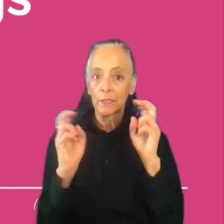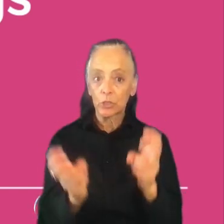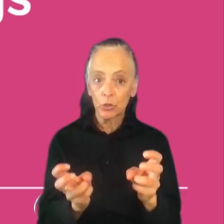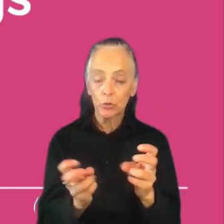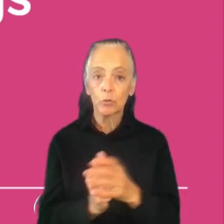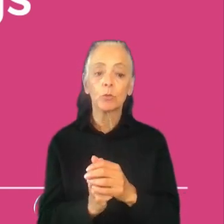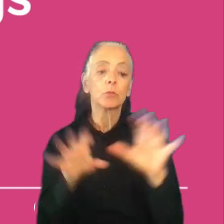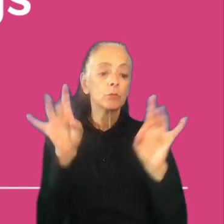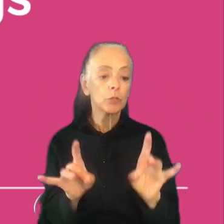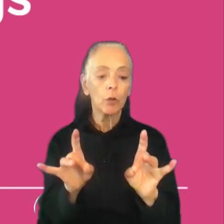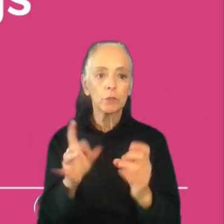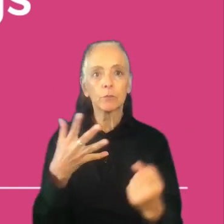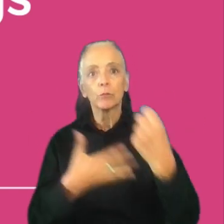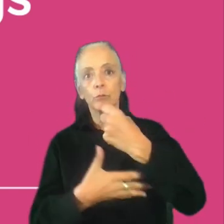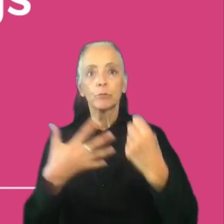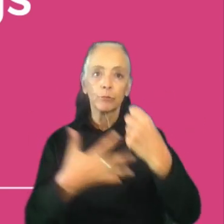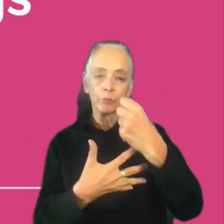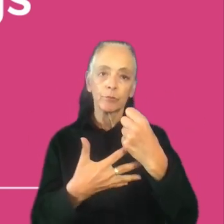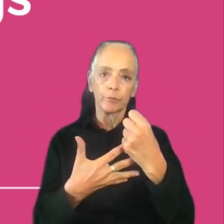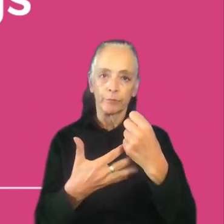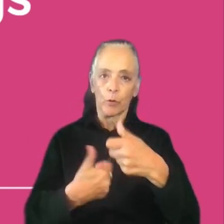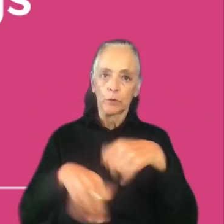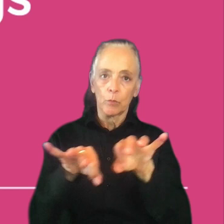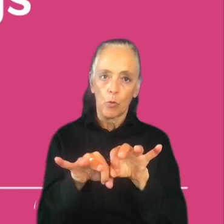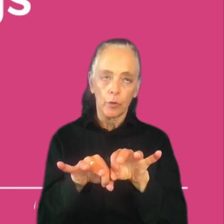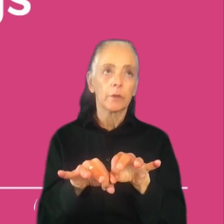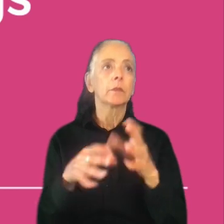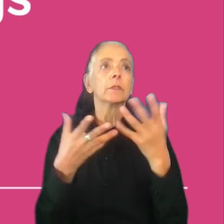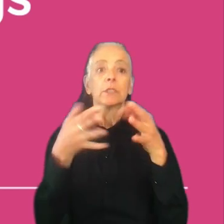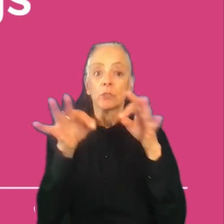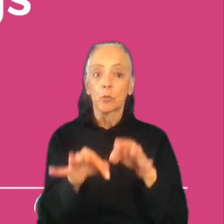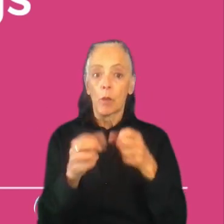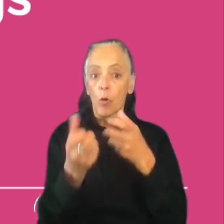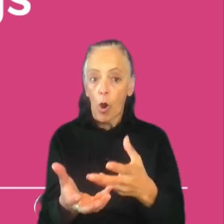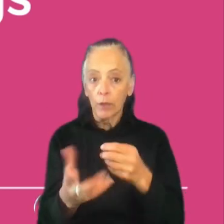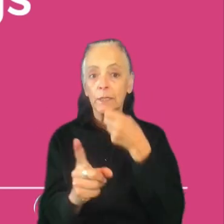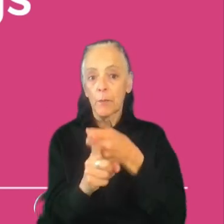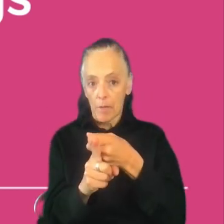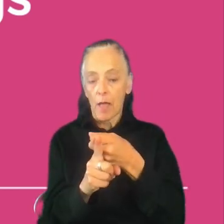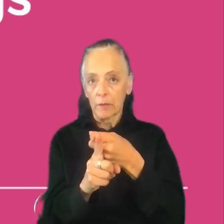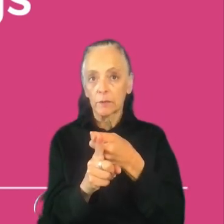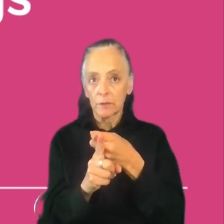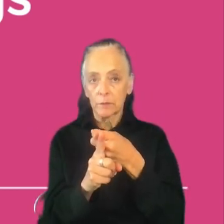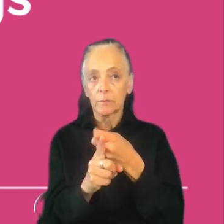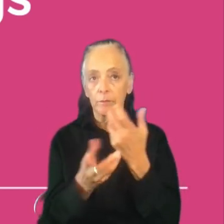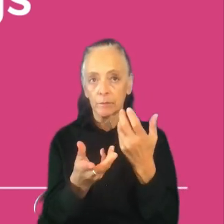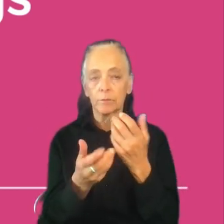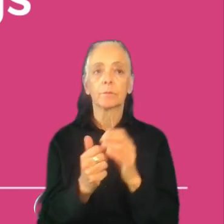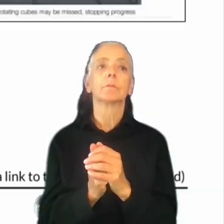picked which are the most important ones and you've described what are the causes of those issues and also the impact what does that cause to happen to